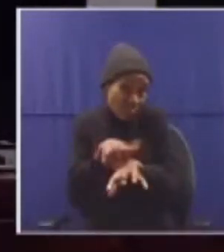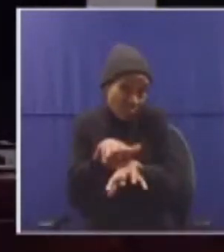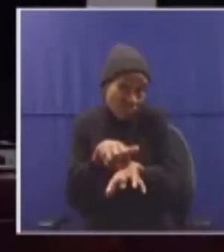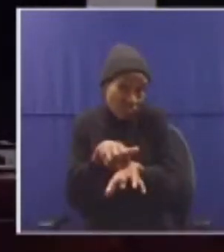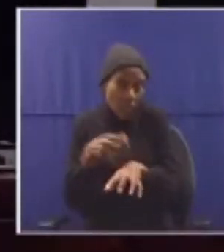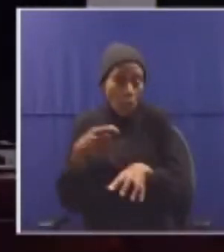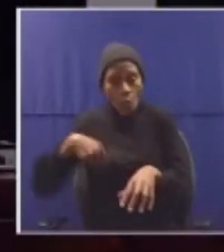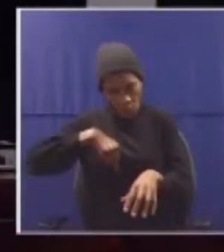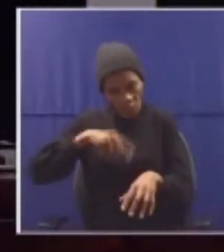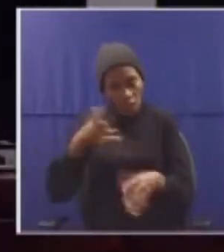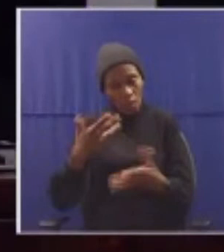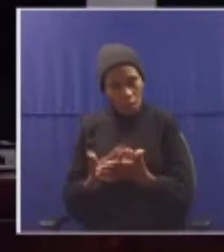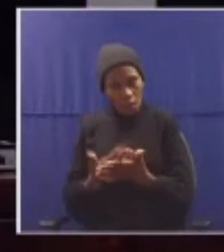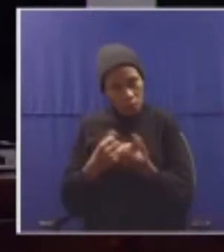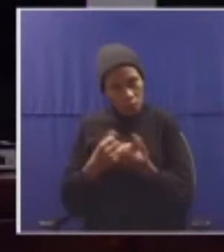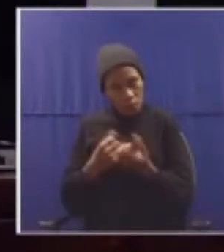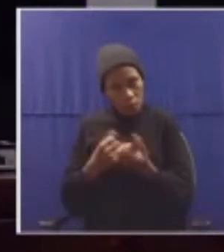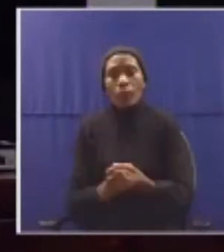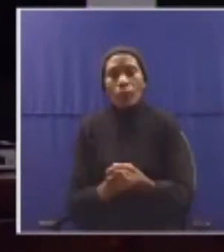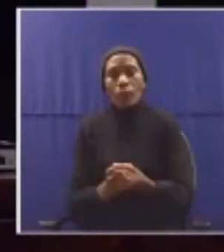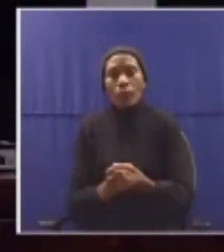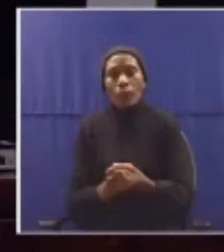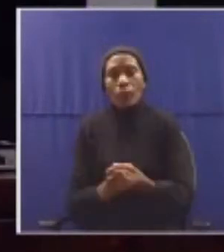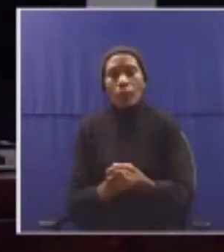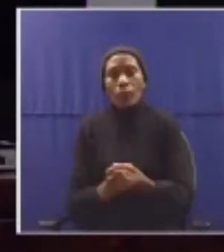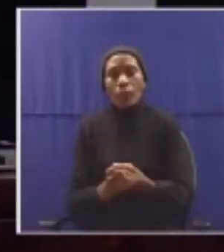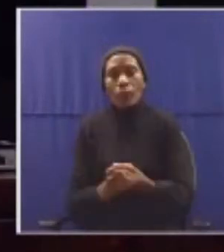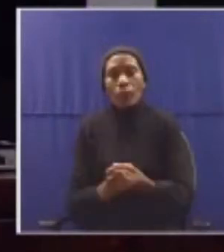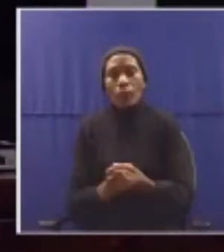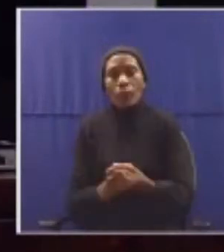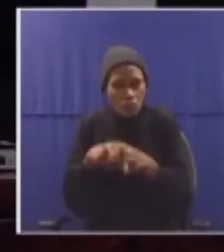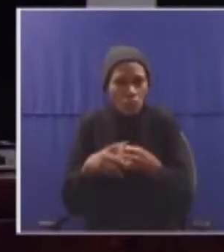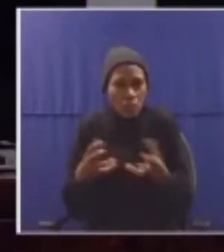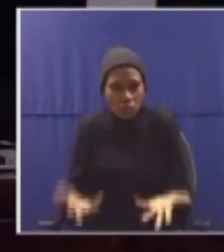support them with machinery, with